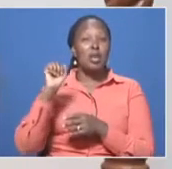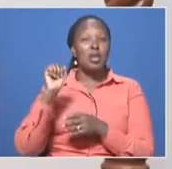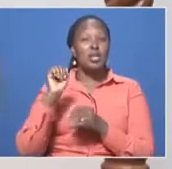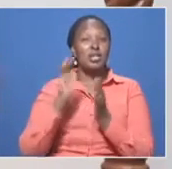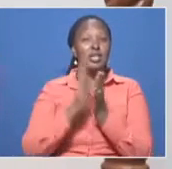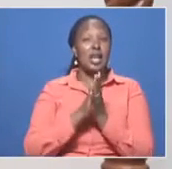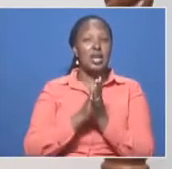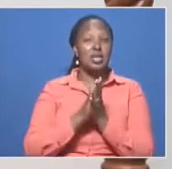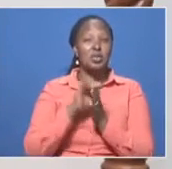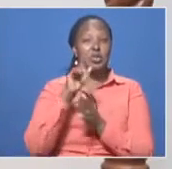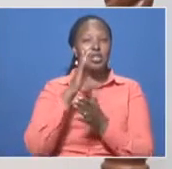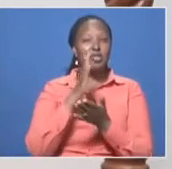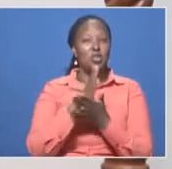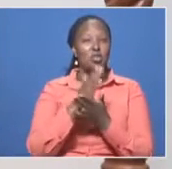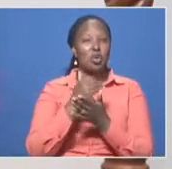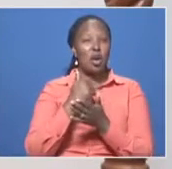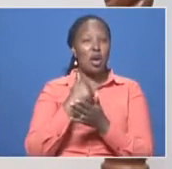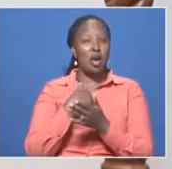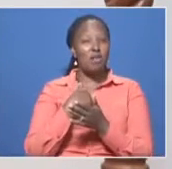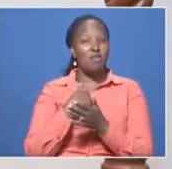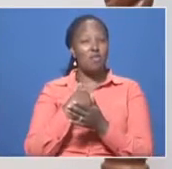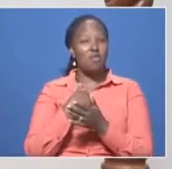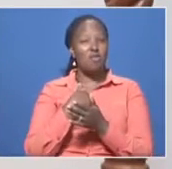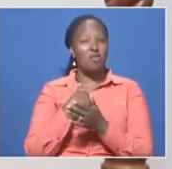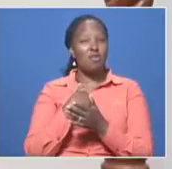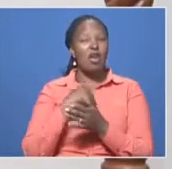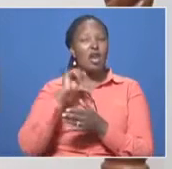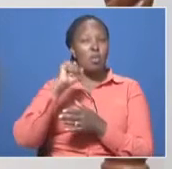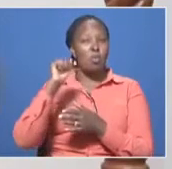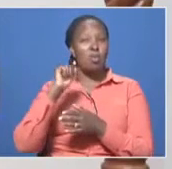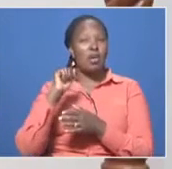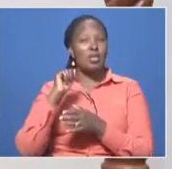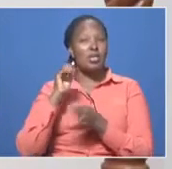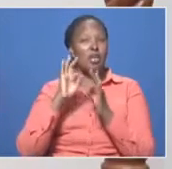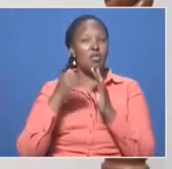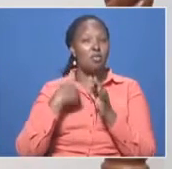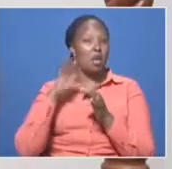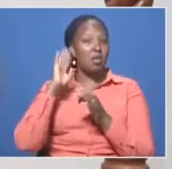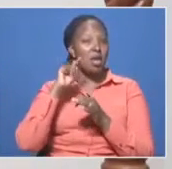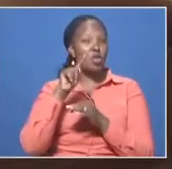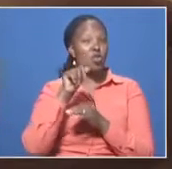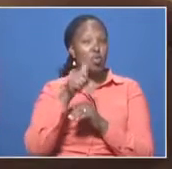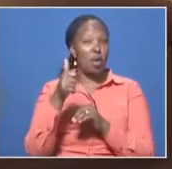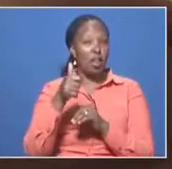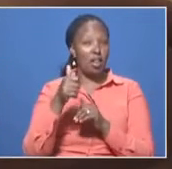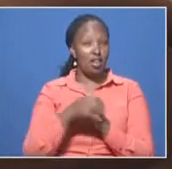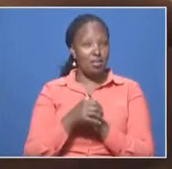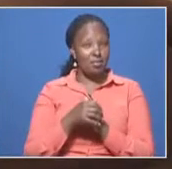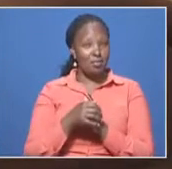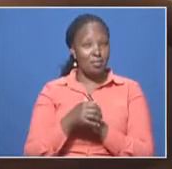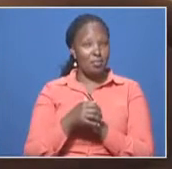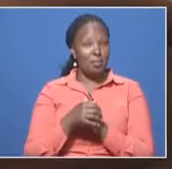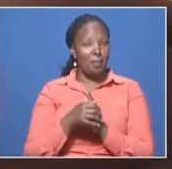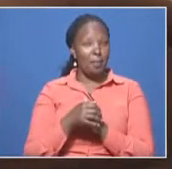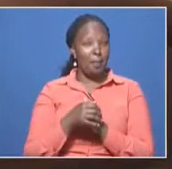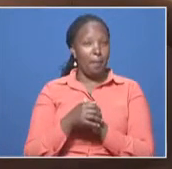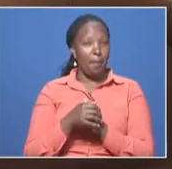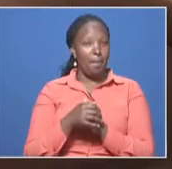like you still have an inkling towards it, if I'm hearing you correctly, am I?